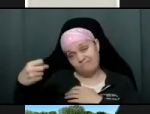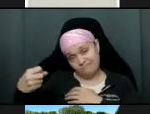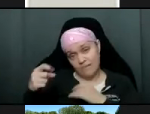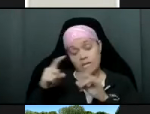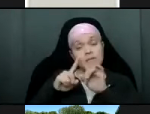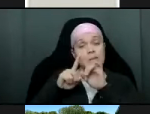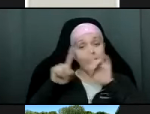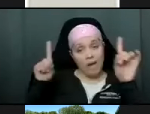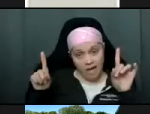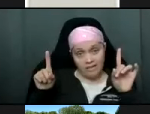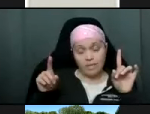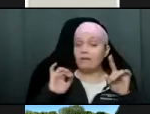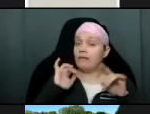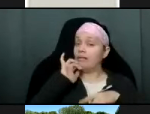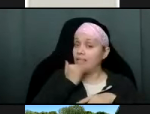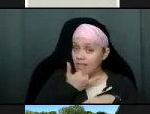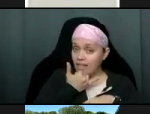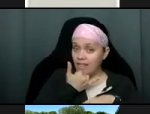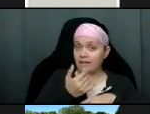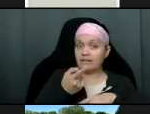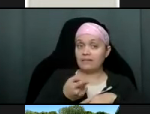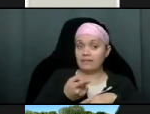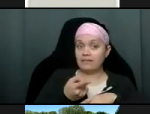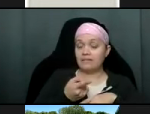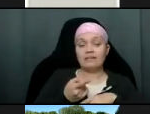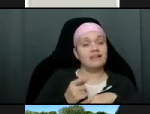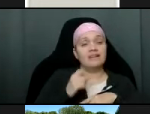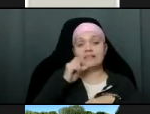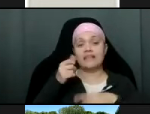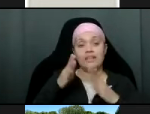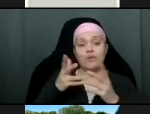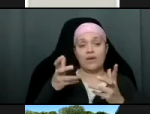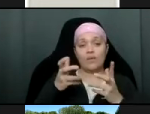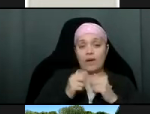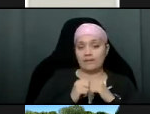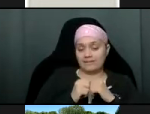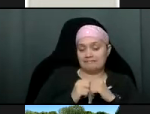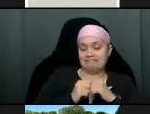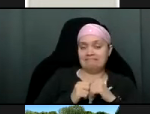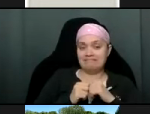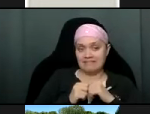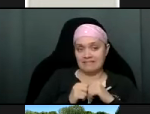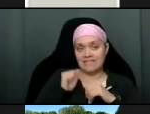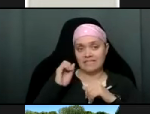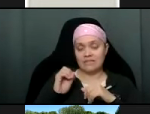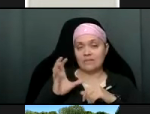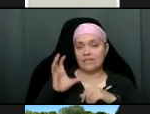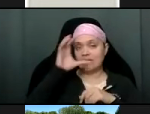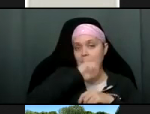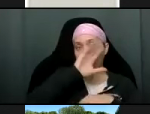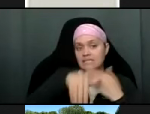But oops, not the way they wanted. So he missed the